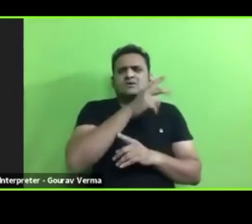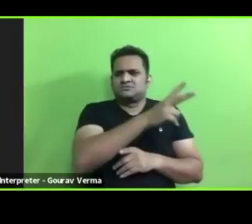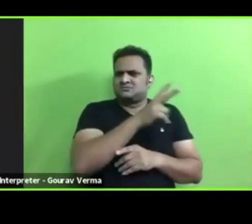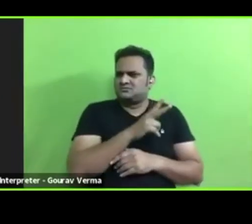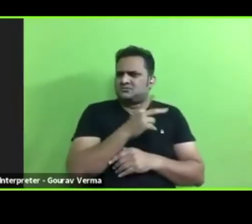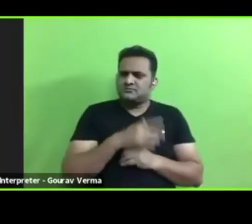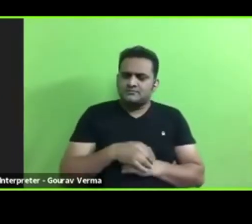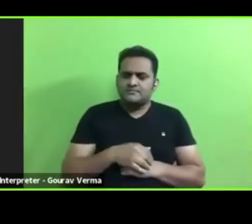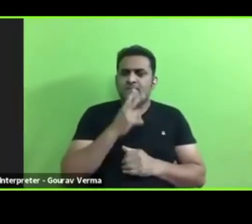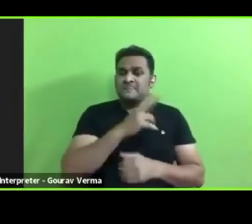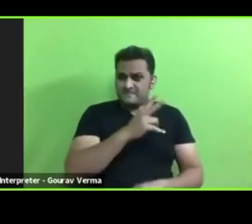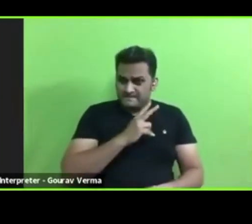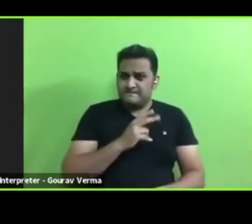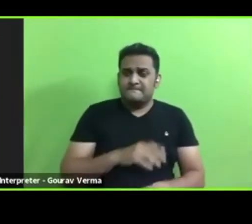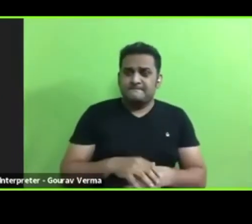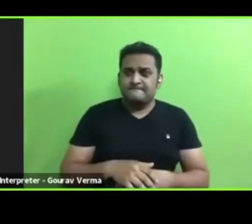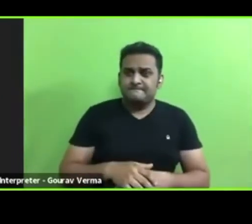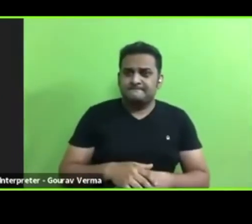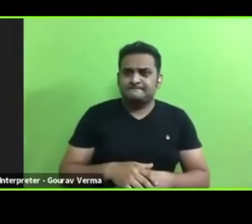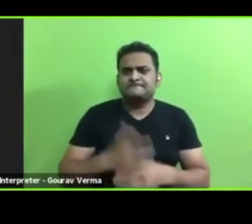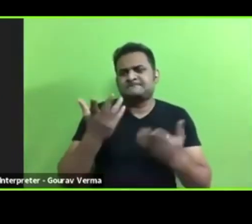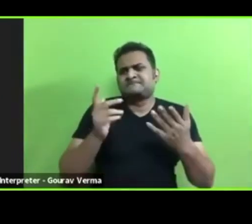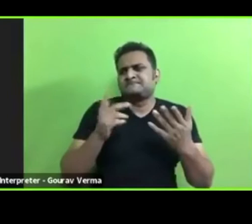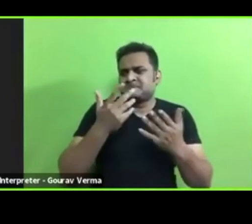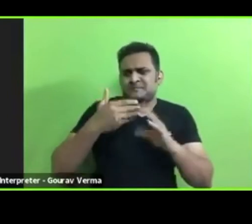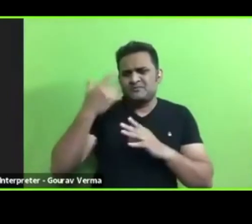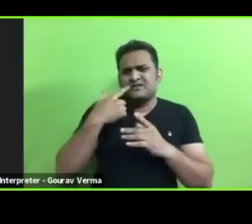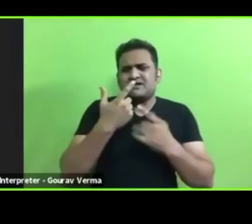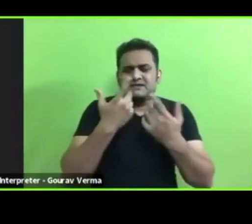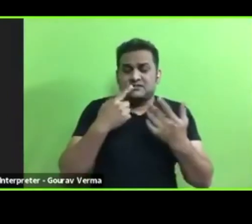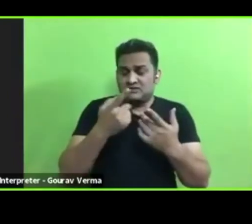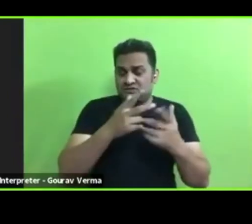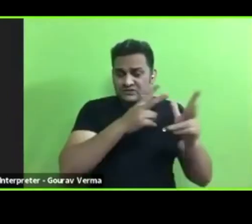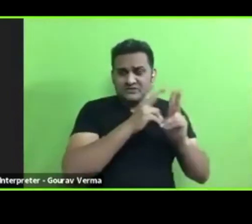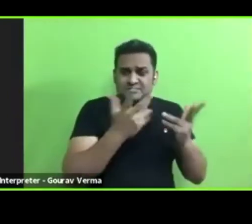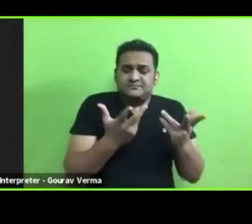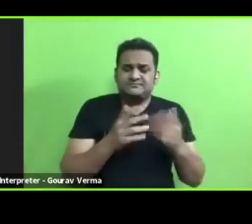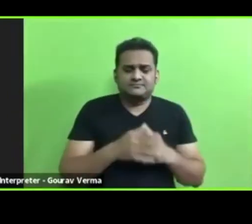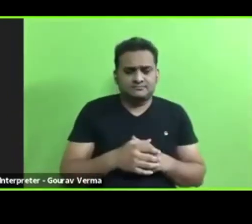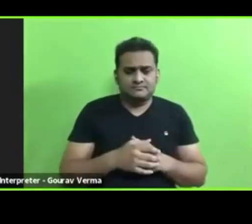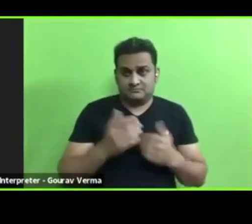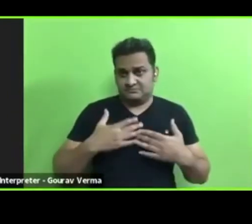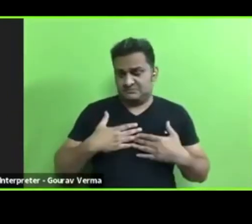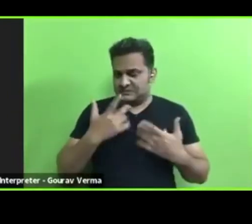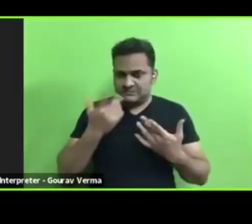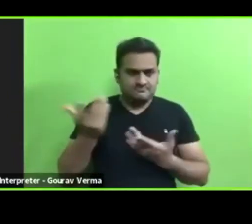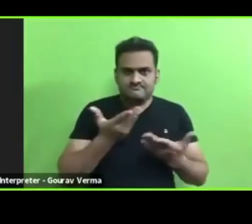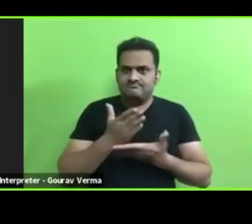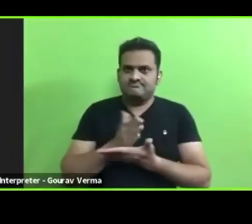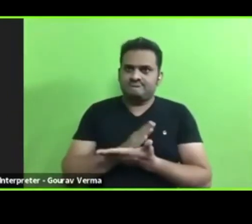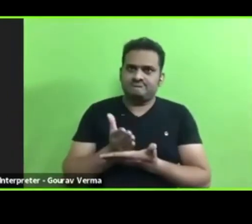it in a fashion that was very disturbing. He said, we are in between